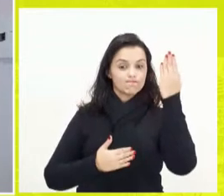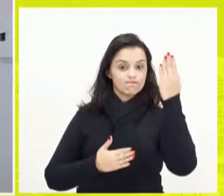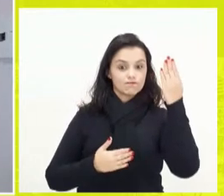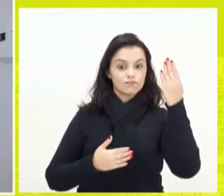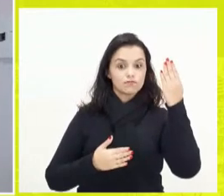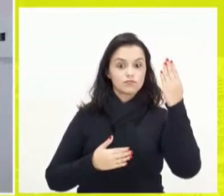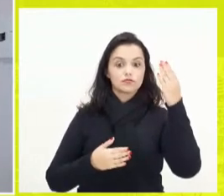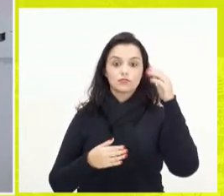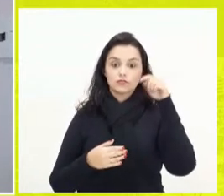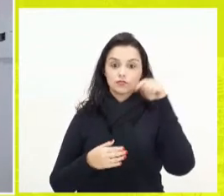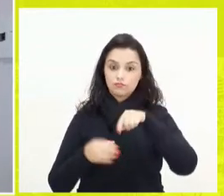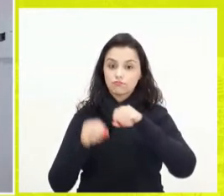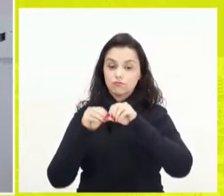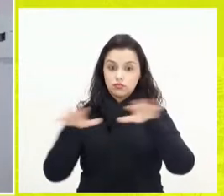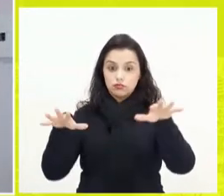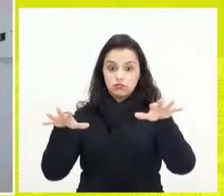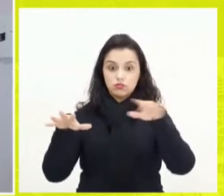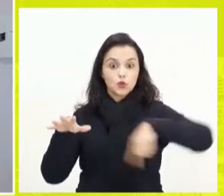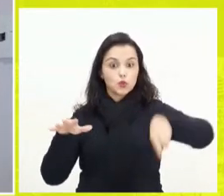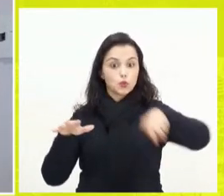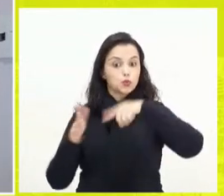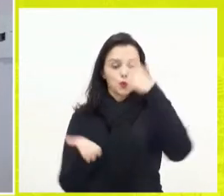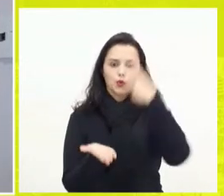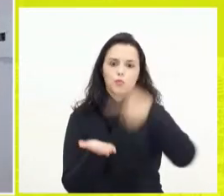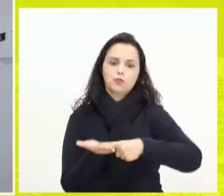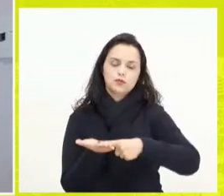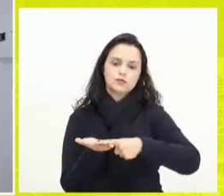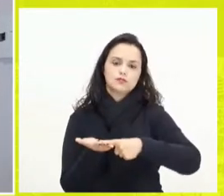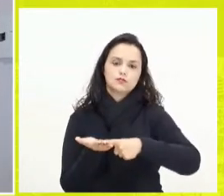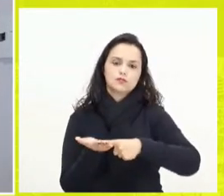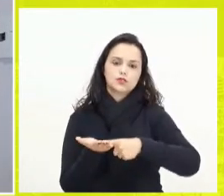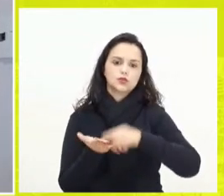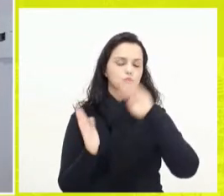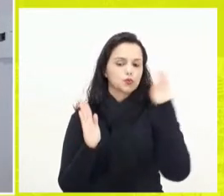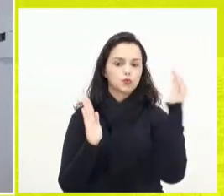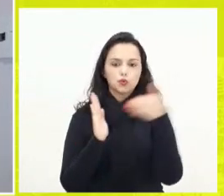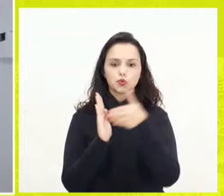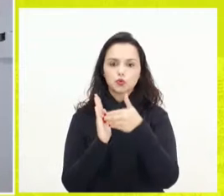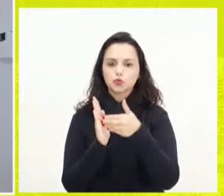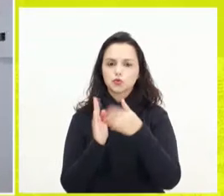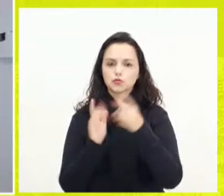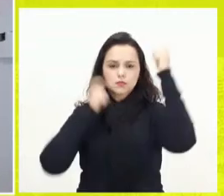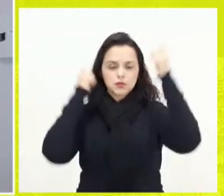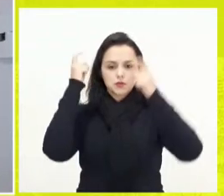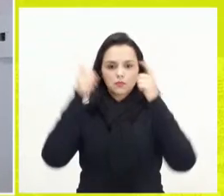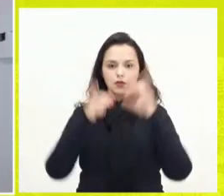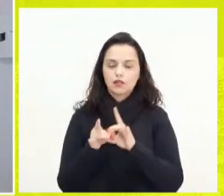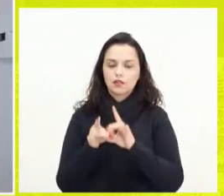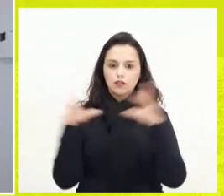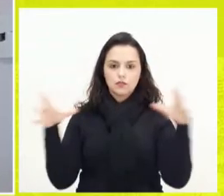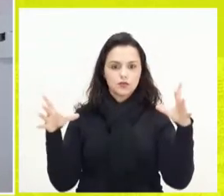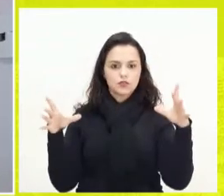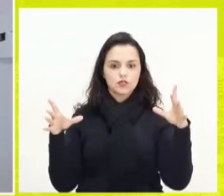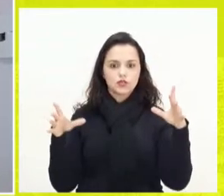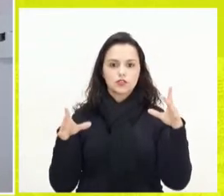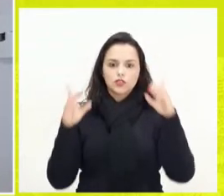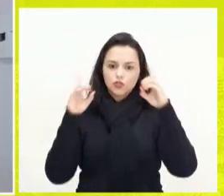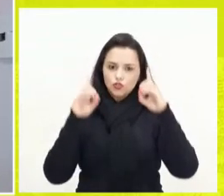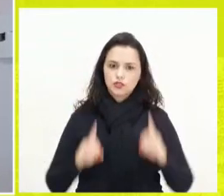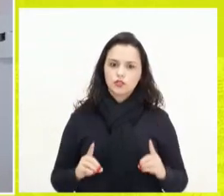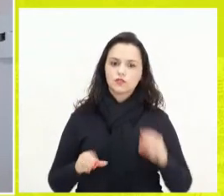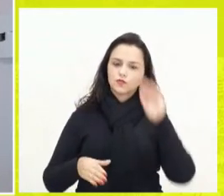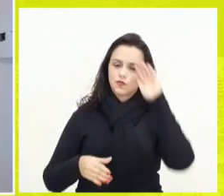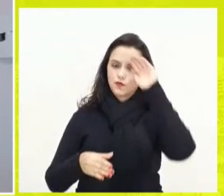focus on elections so these elections is something that we all worry about